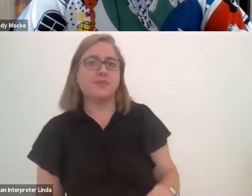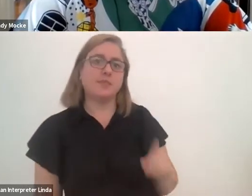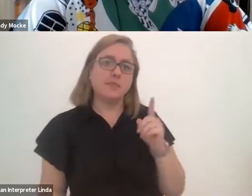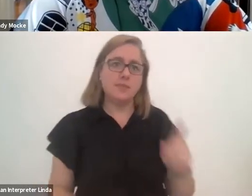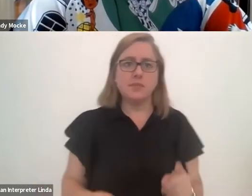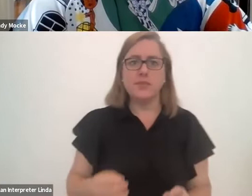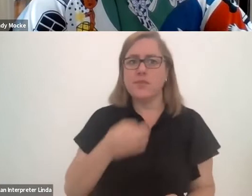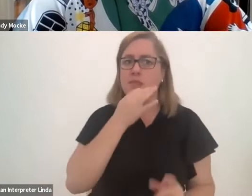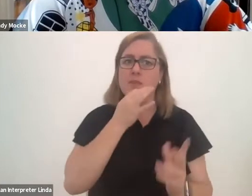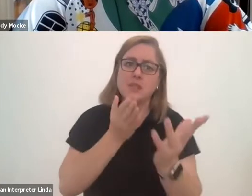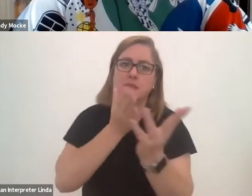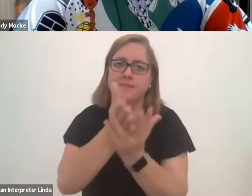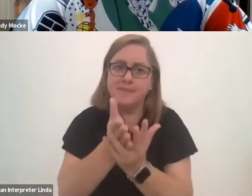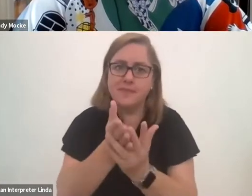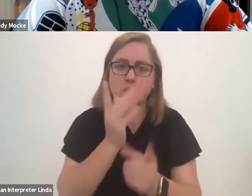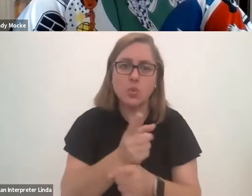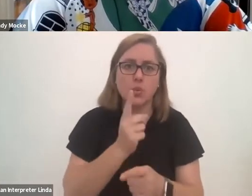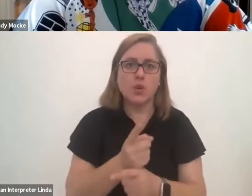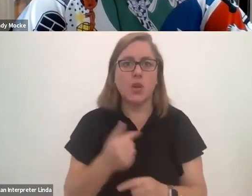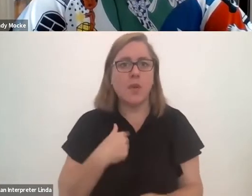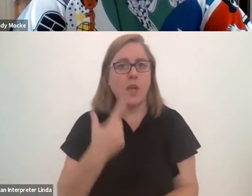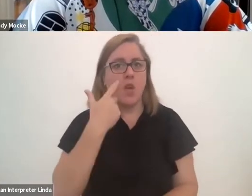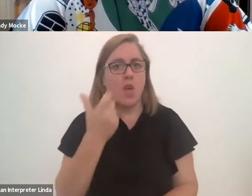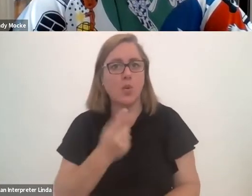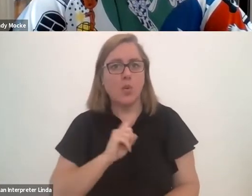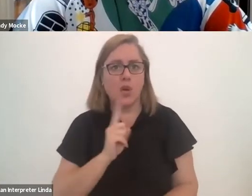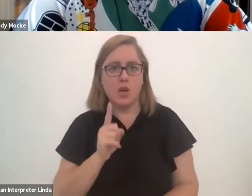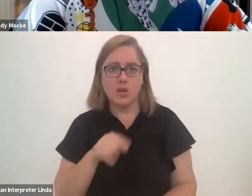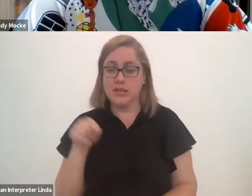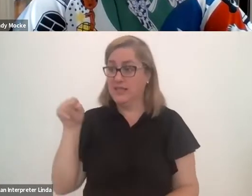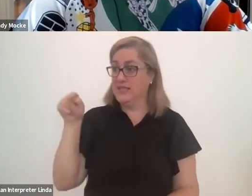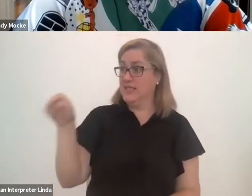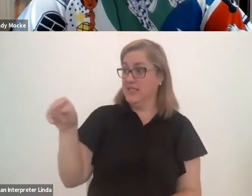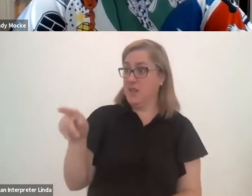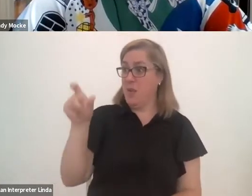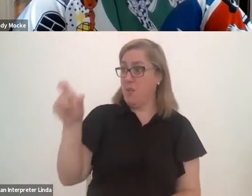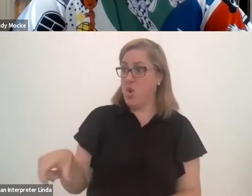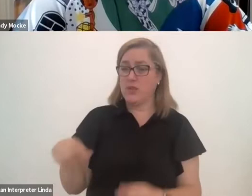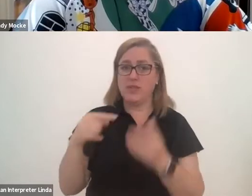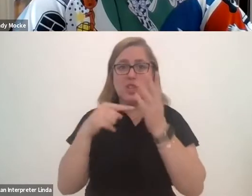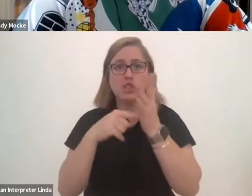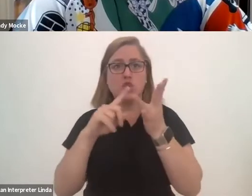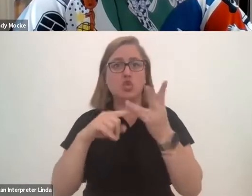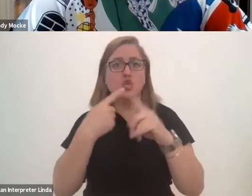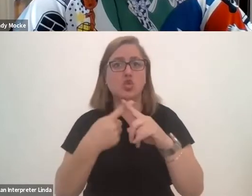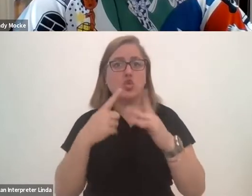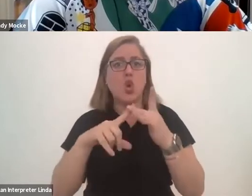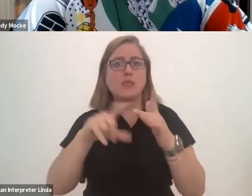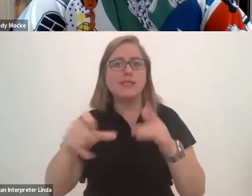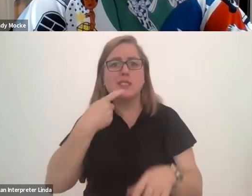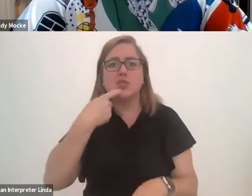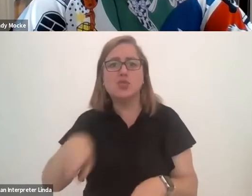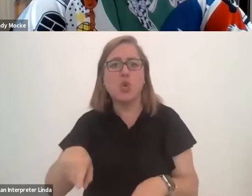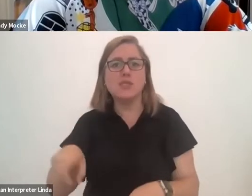I'll just jump in. I find that for every toxic person, there's so many more